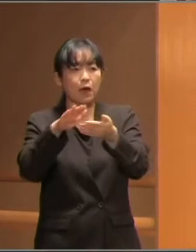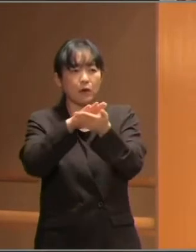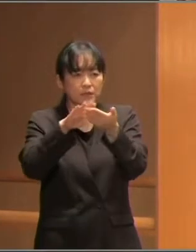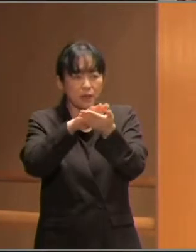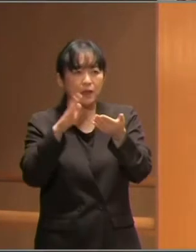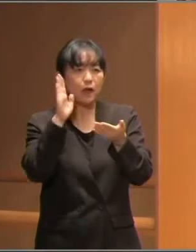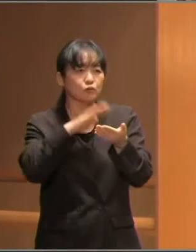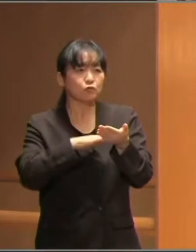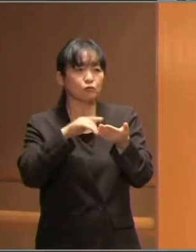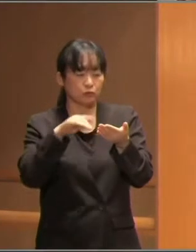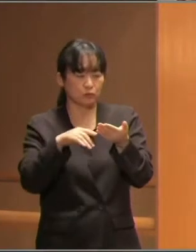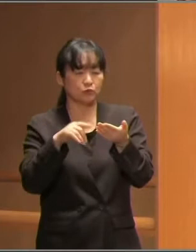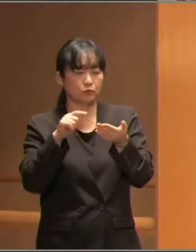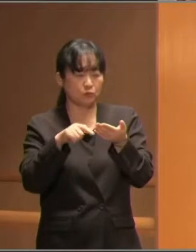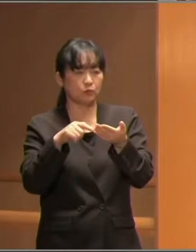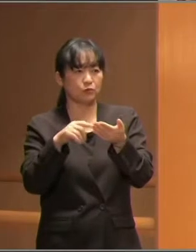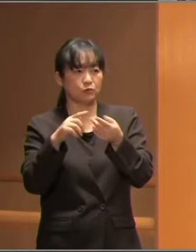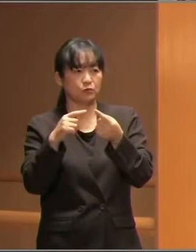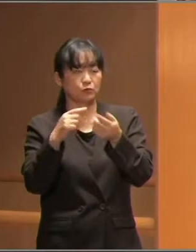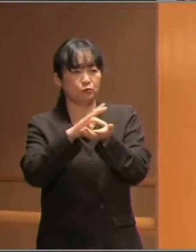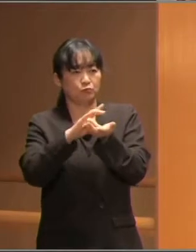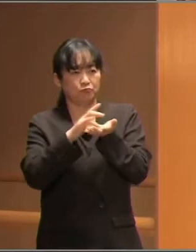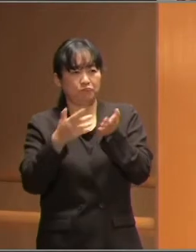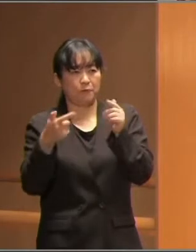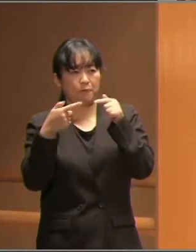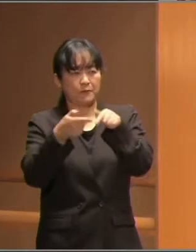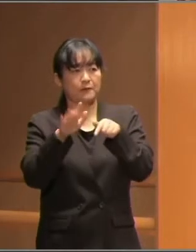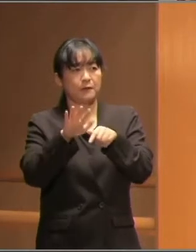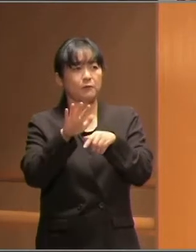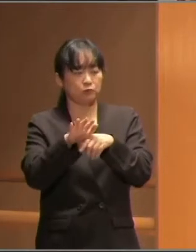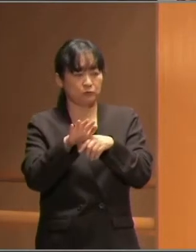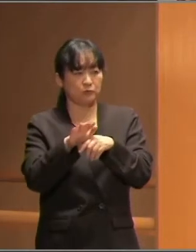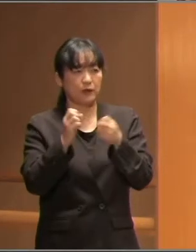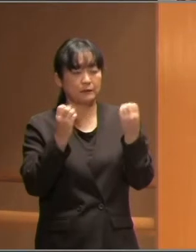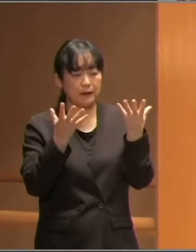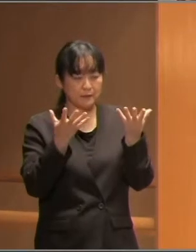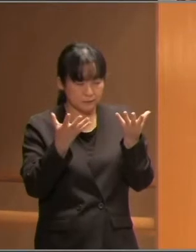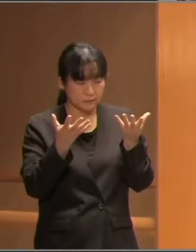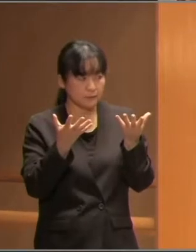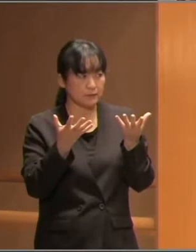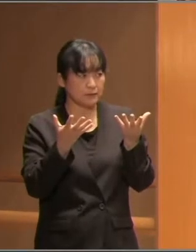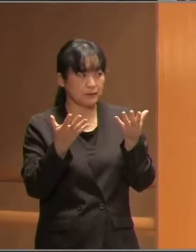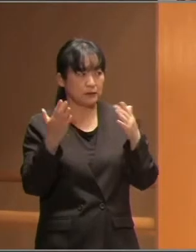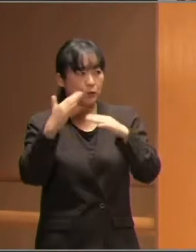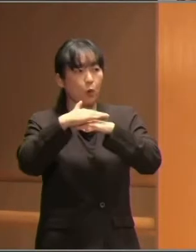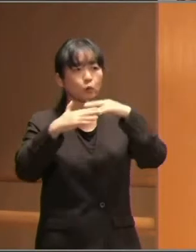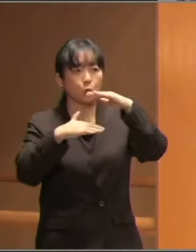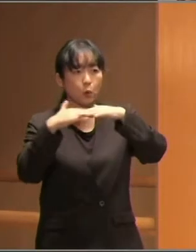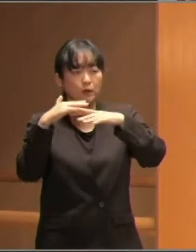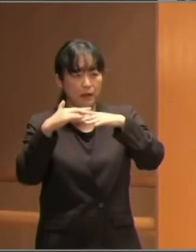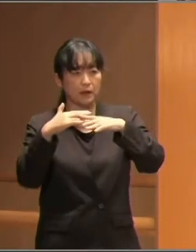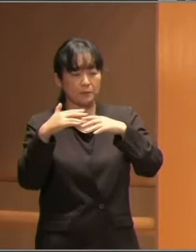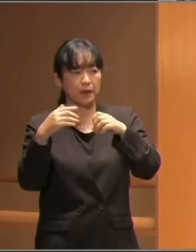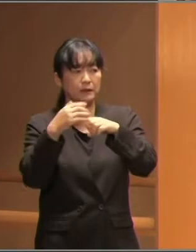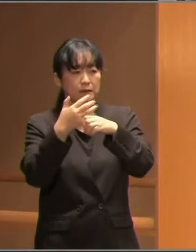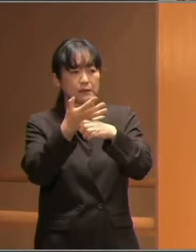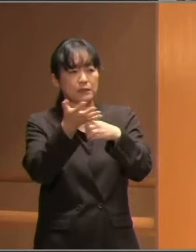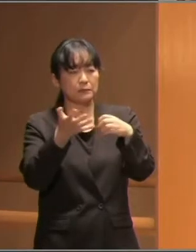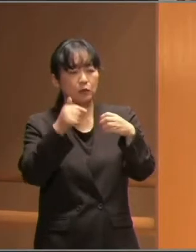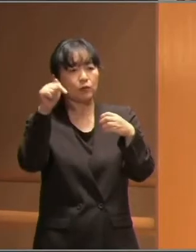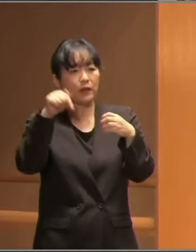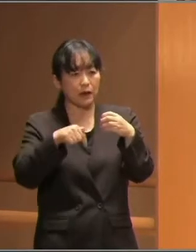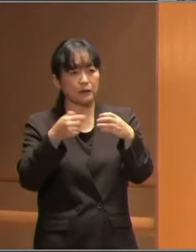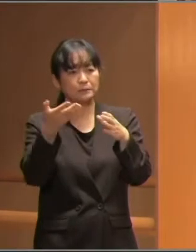is the compatibilizer to promote mixing. This is a new structure and called